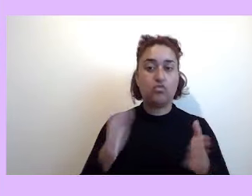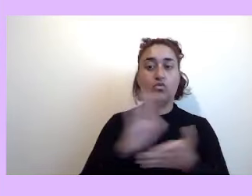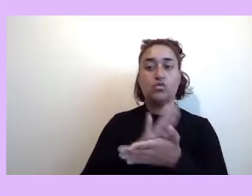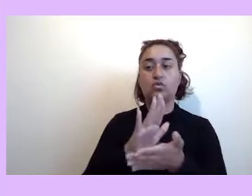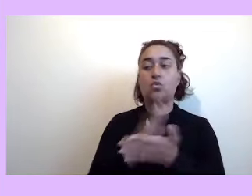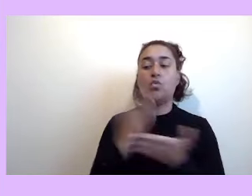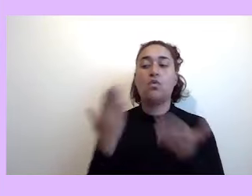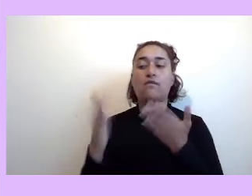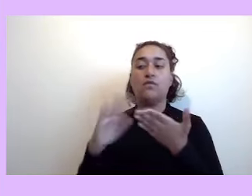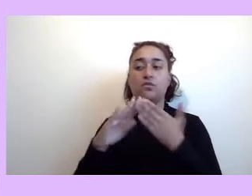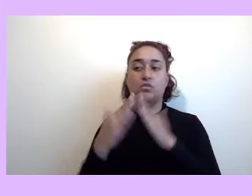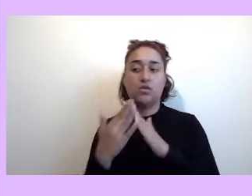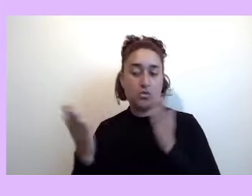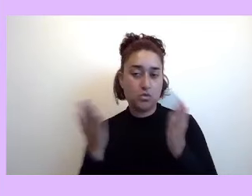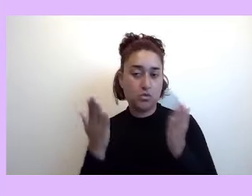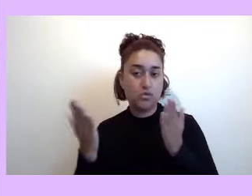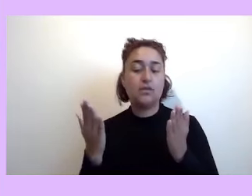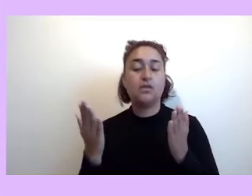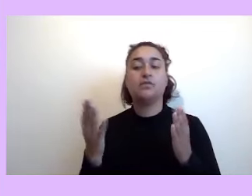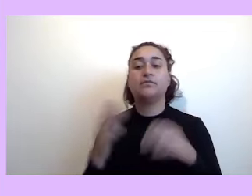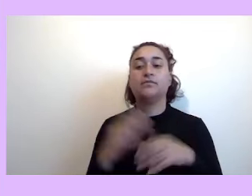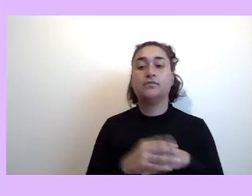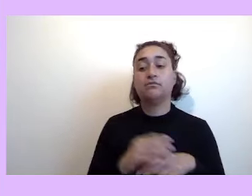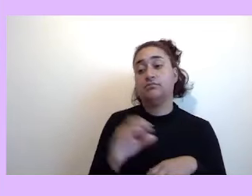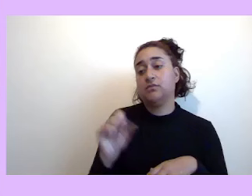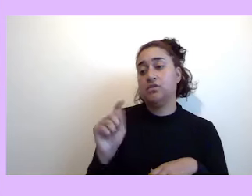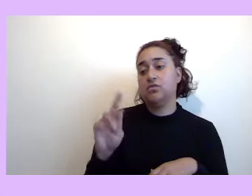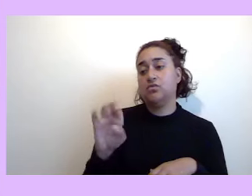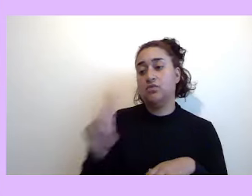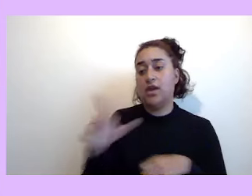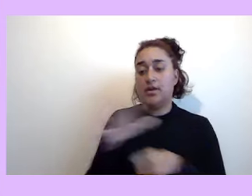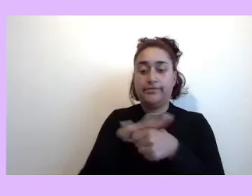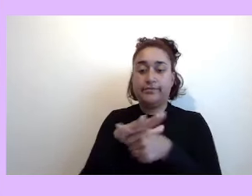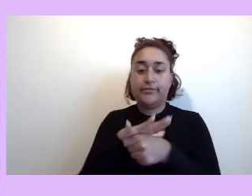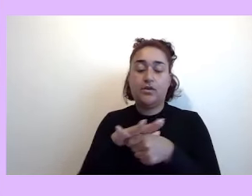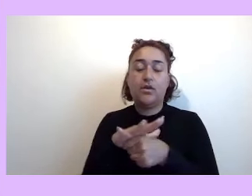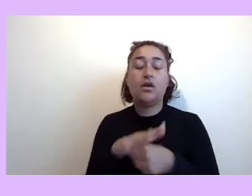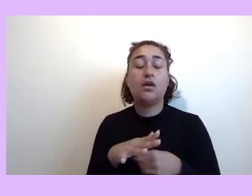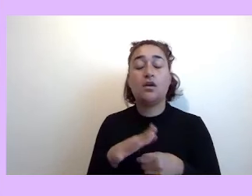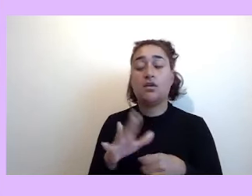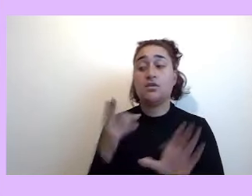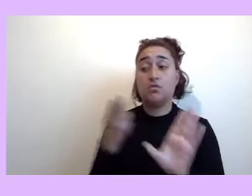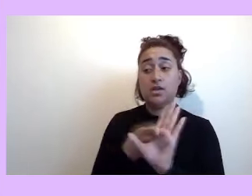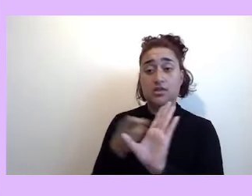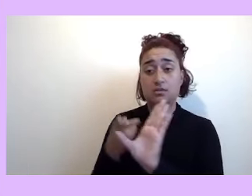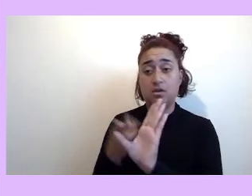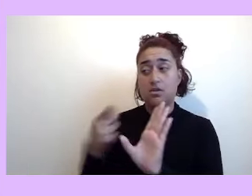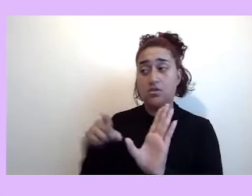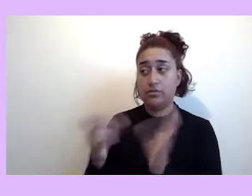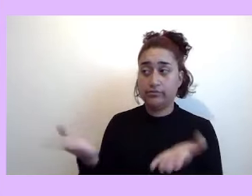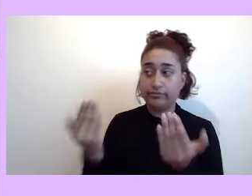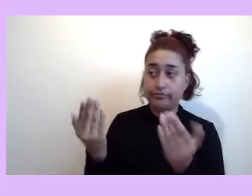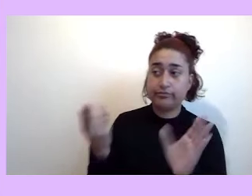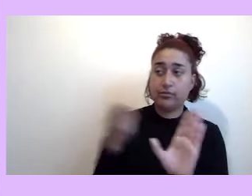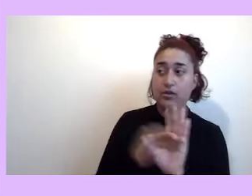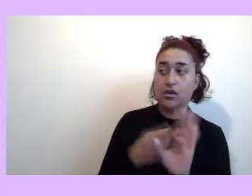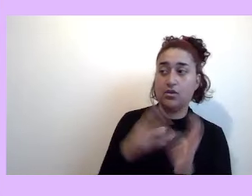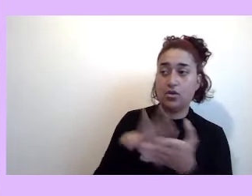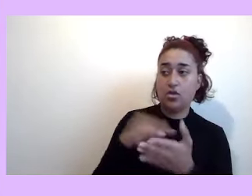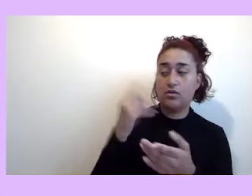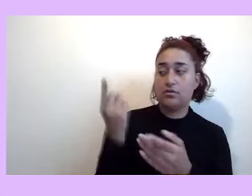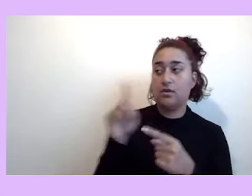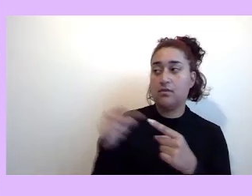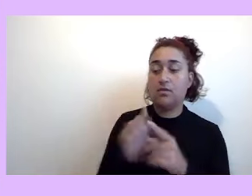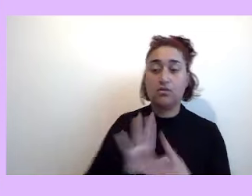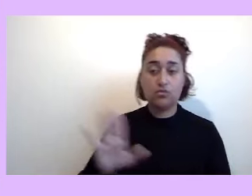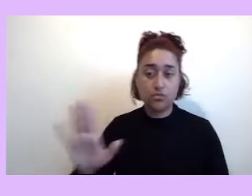your neighborhood, the Strand, that as a participant, you're invited to actually engage in something and learn something about yourself and what you can